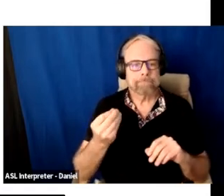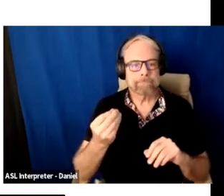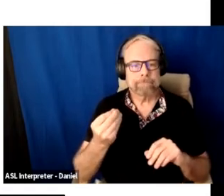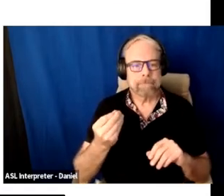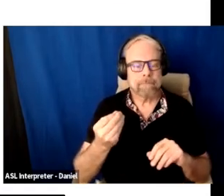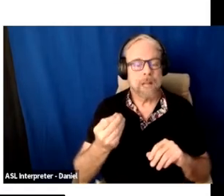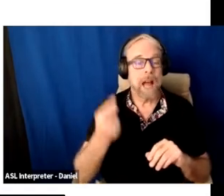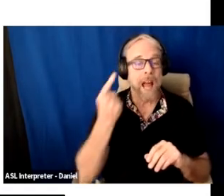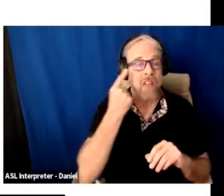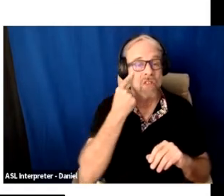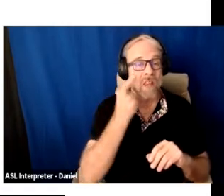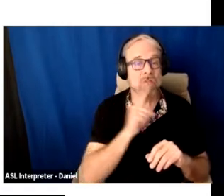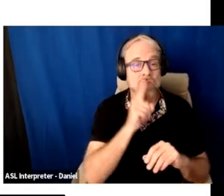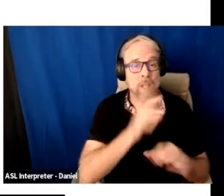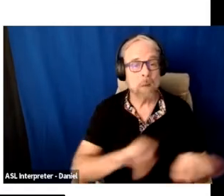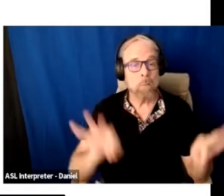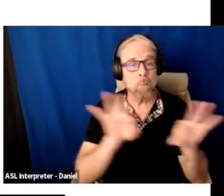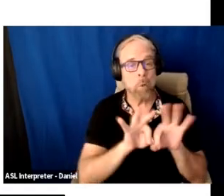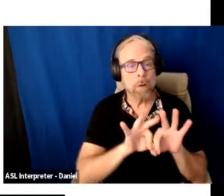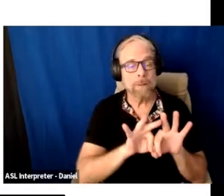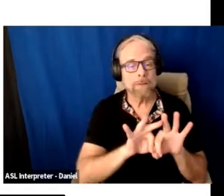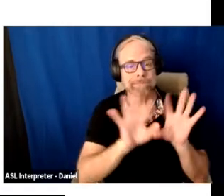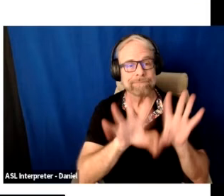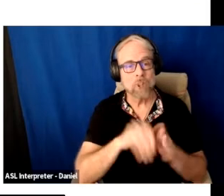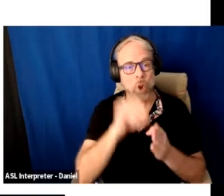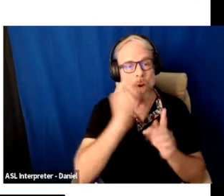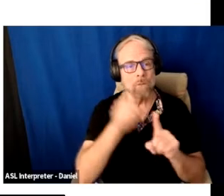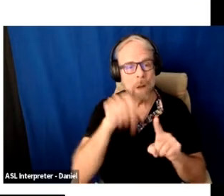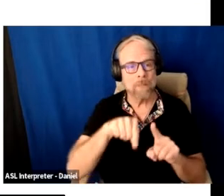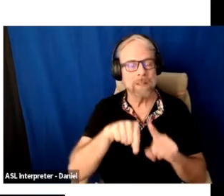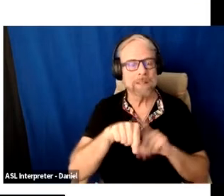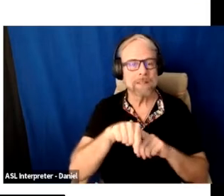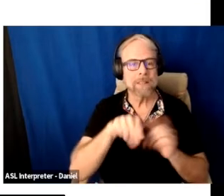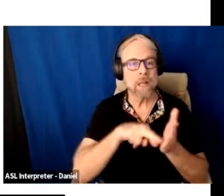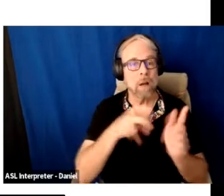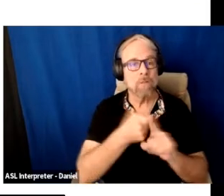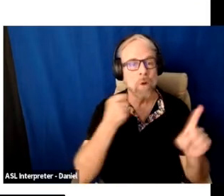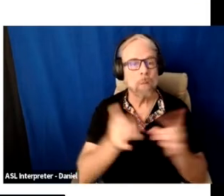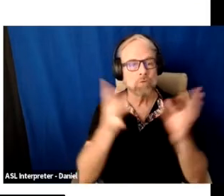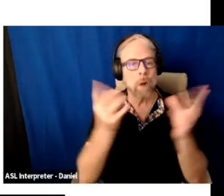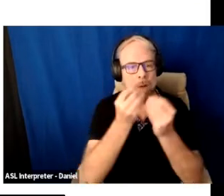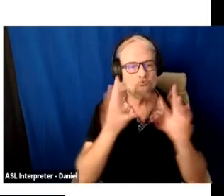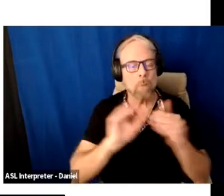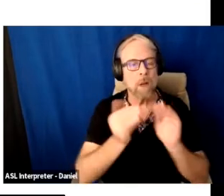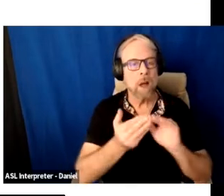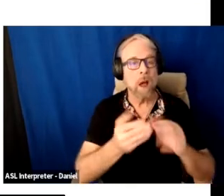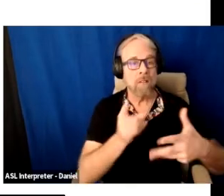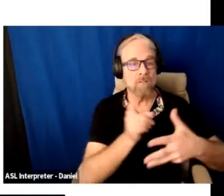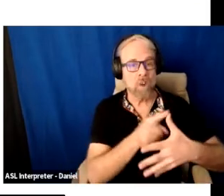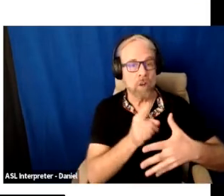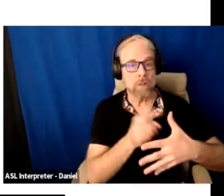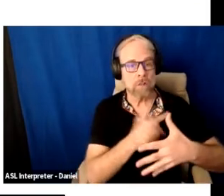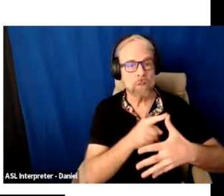I think the big takeaways here in terms of trauma-informed community are, number one, that